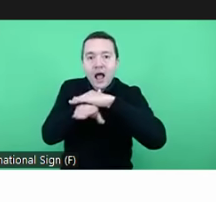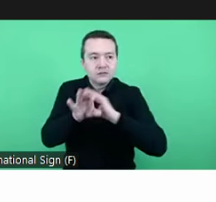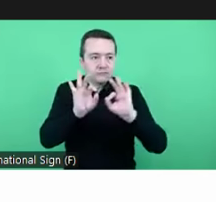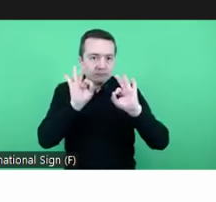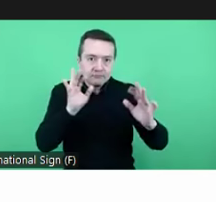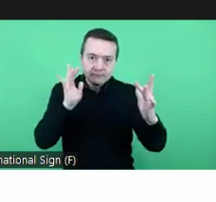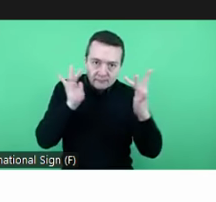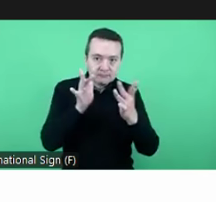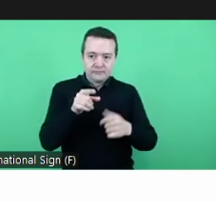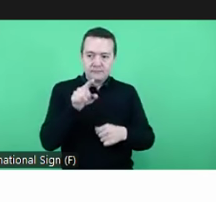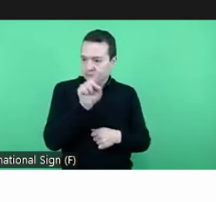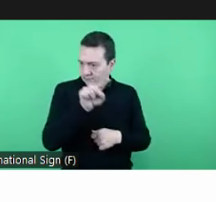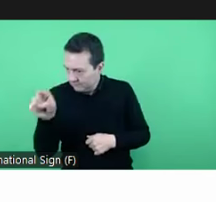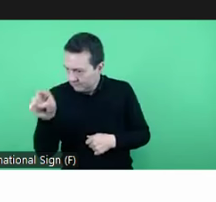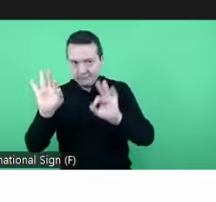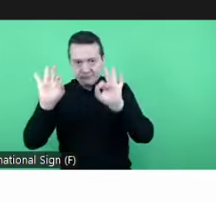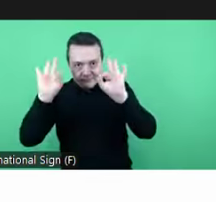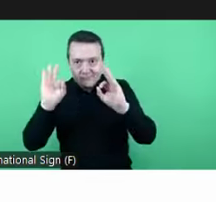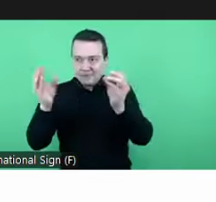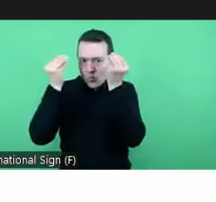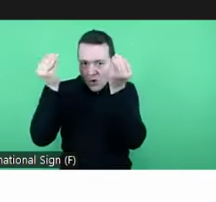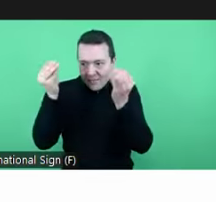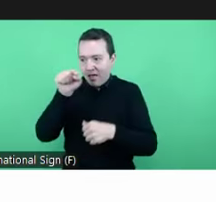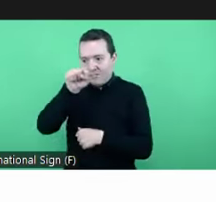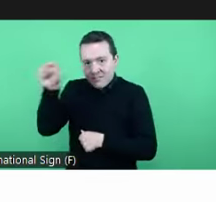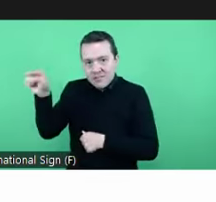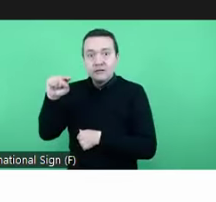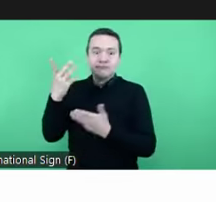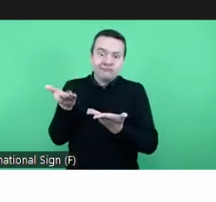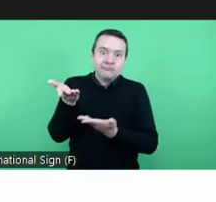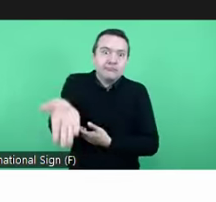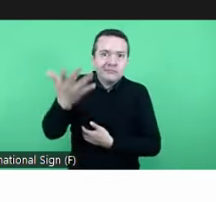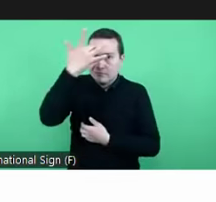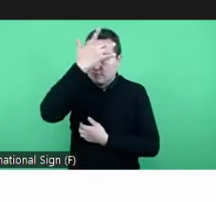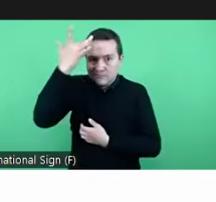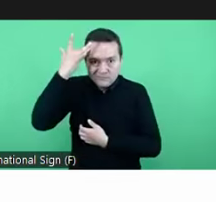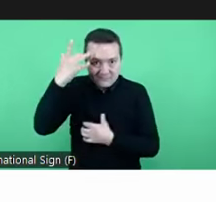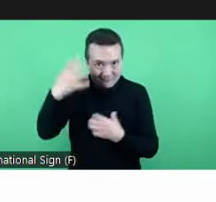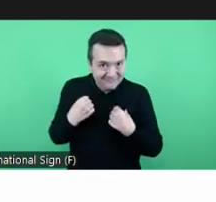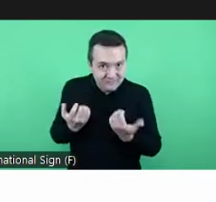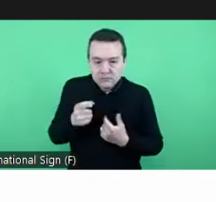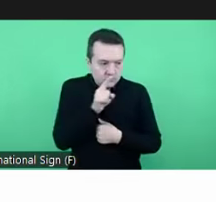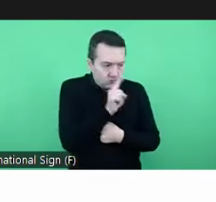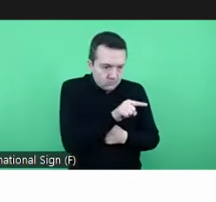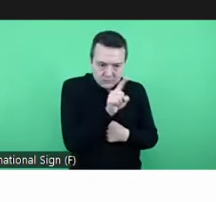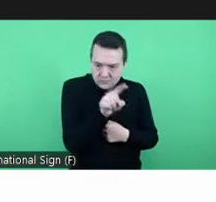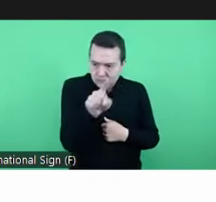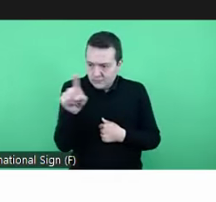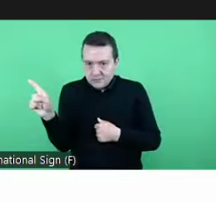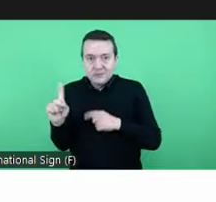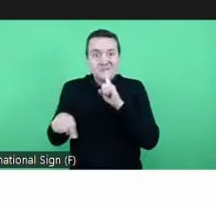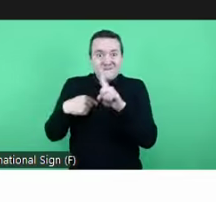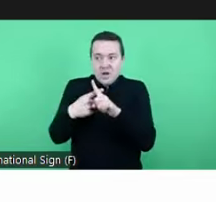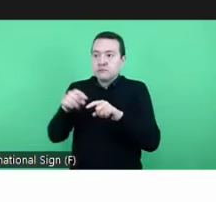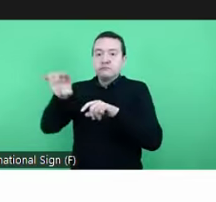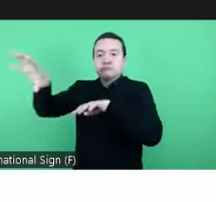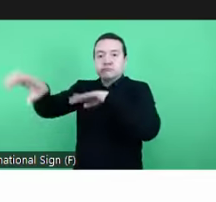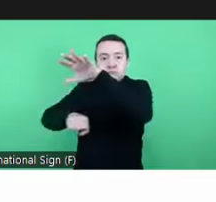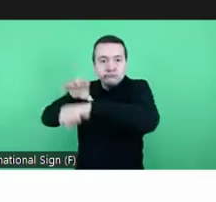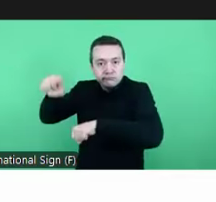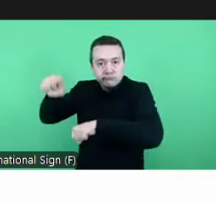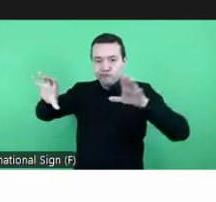fortaleciendo waiting times, áreas strengthening prioritarias como el de la salud priority mental, areas such as mental al health. mismo tiempo ordenar las At the same incorporaciones time, to legislativas order secundarias y